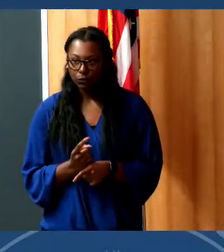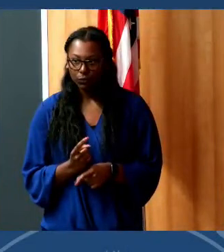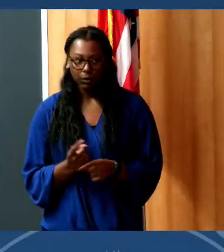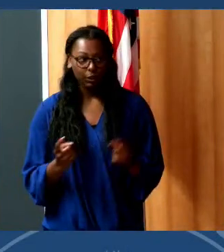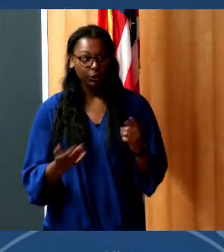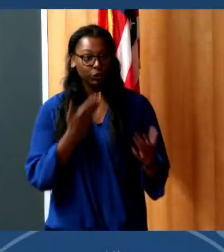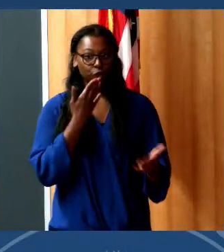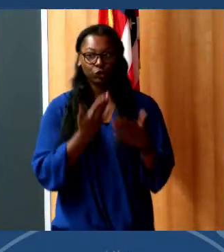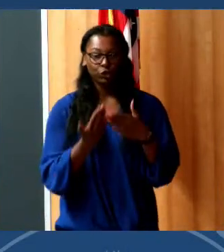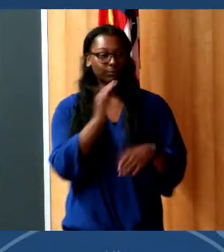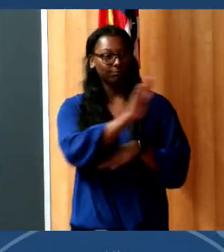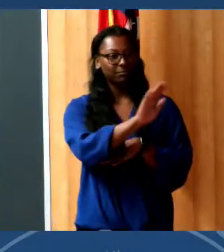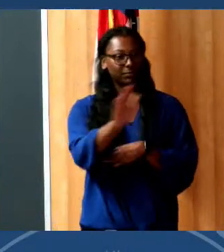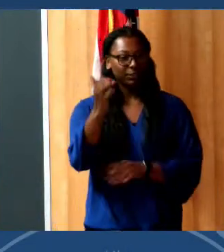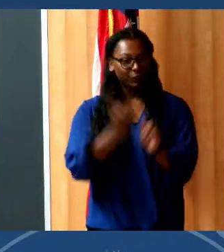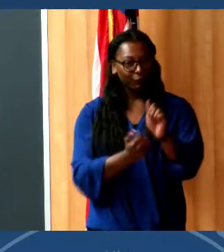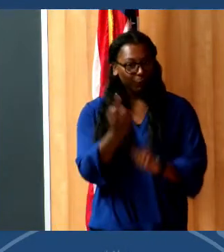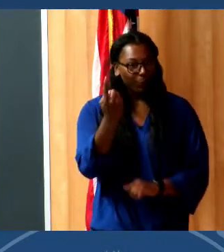evening, everyone.